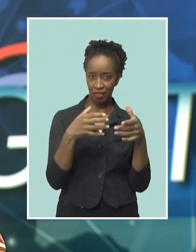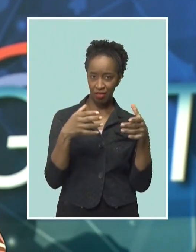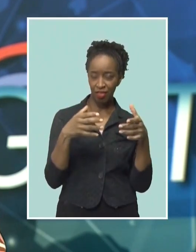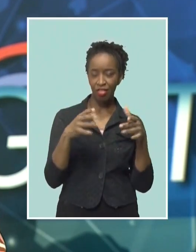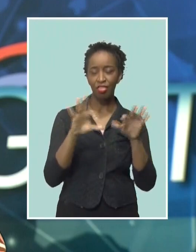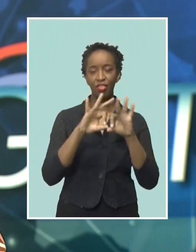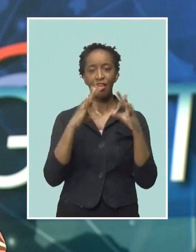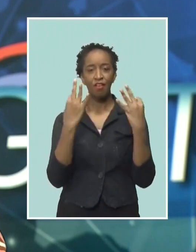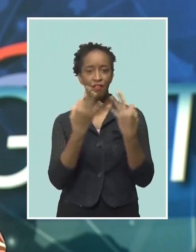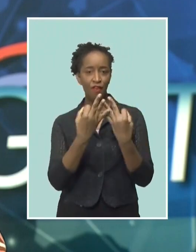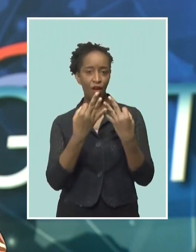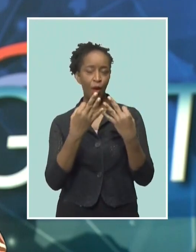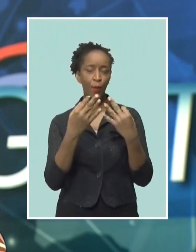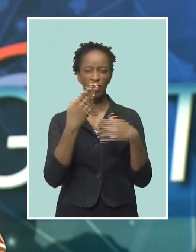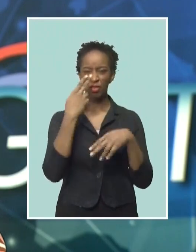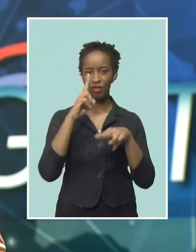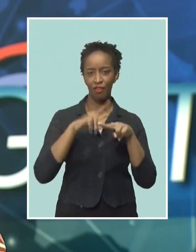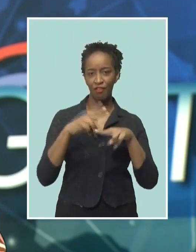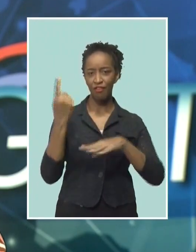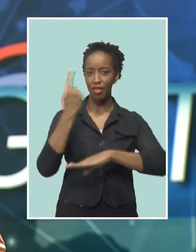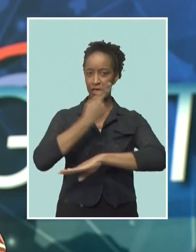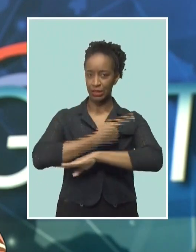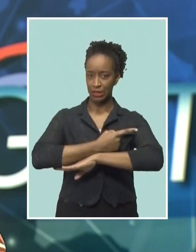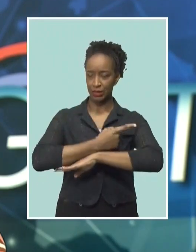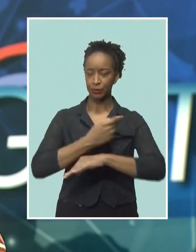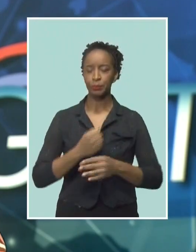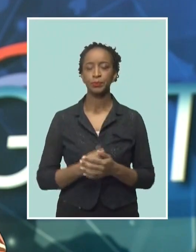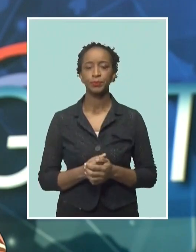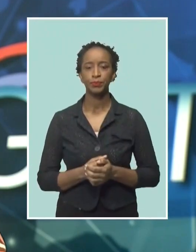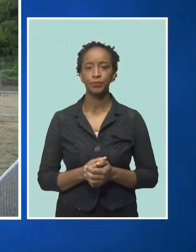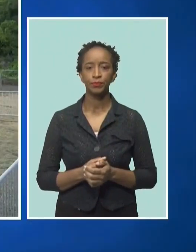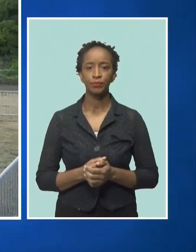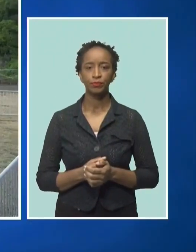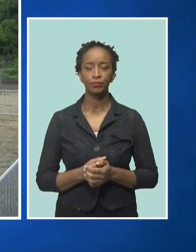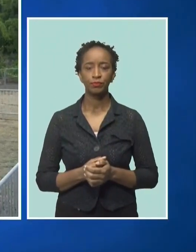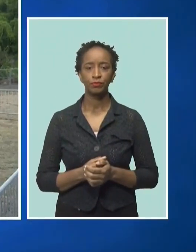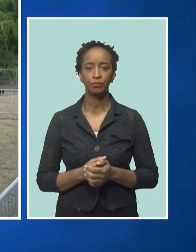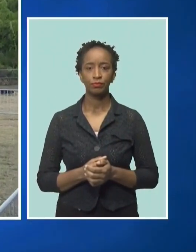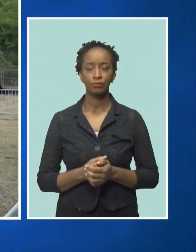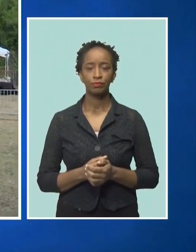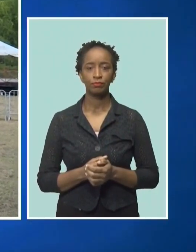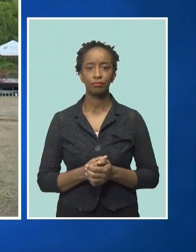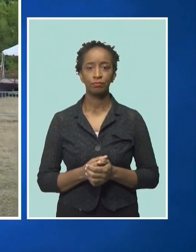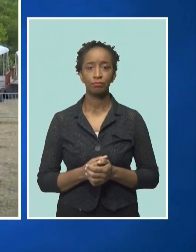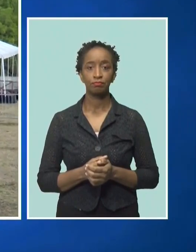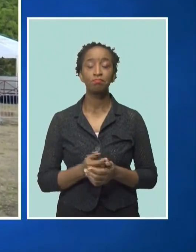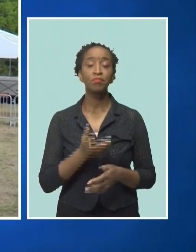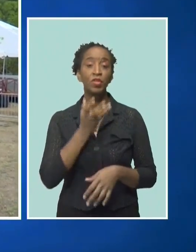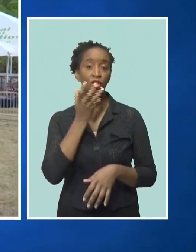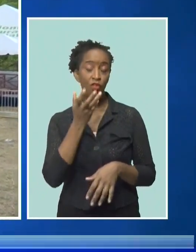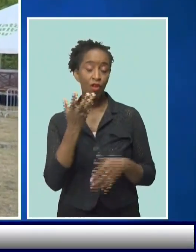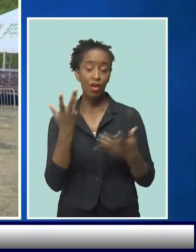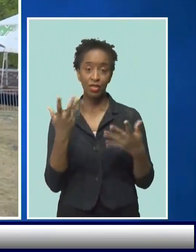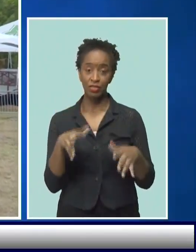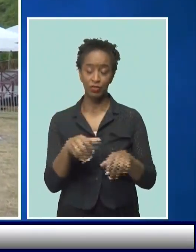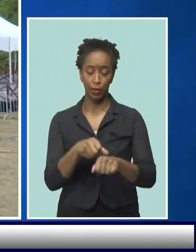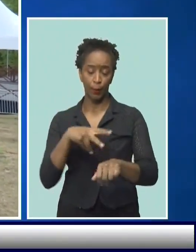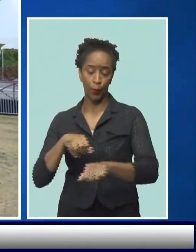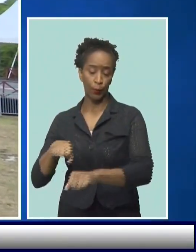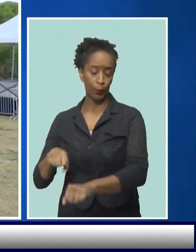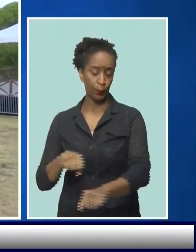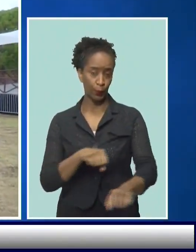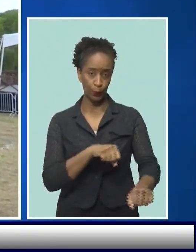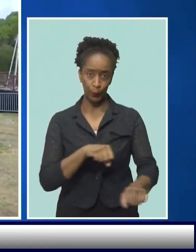and entertainment. Anesta Henry has the report. The grass has been cut, tents erected, and all